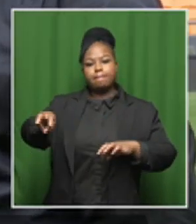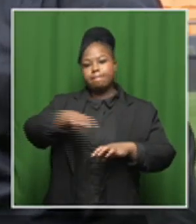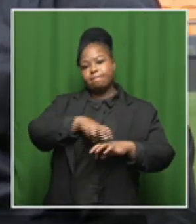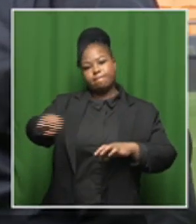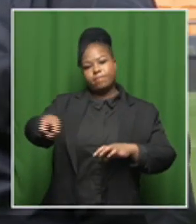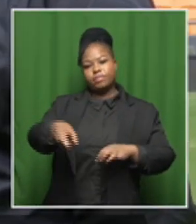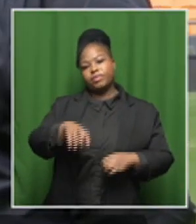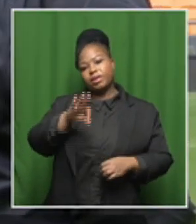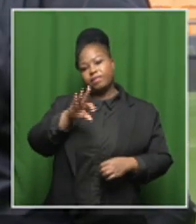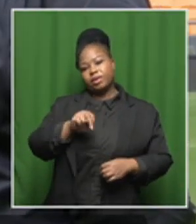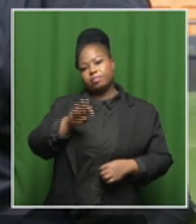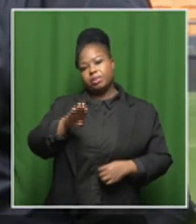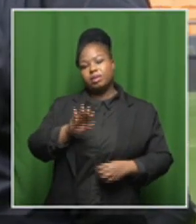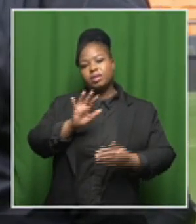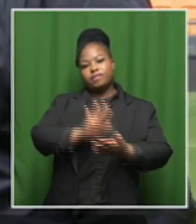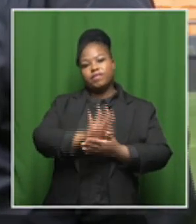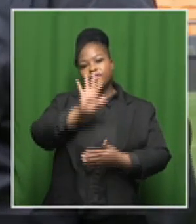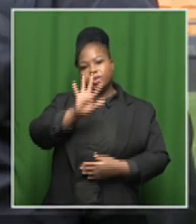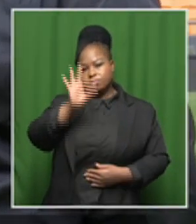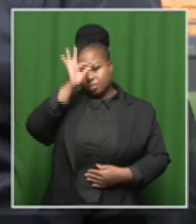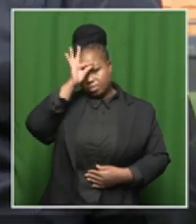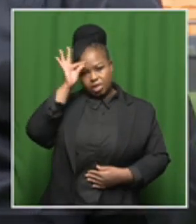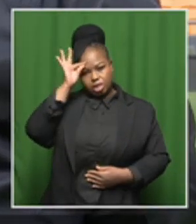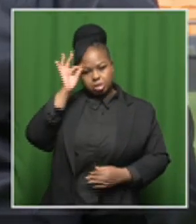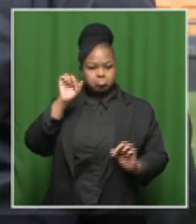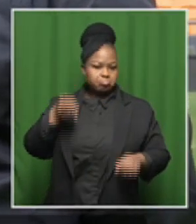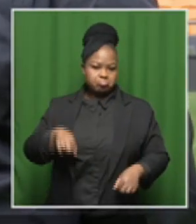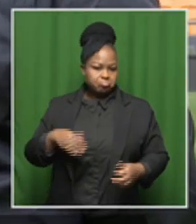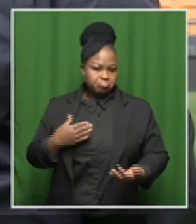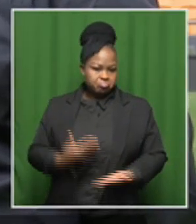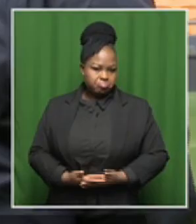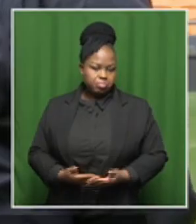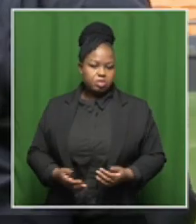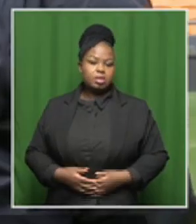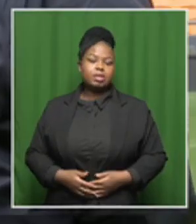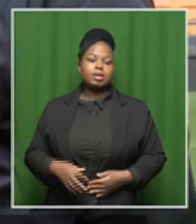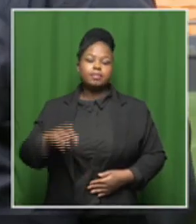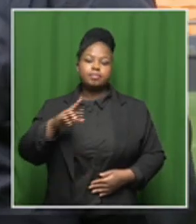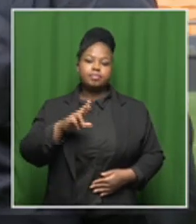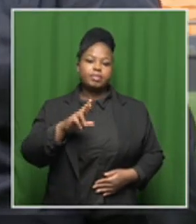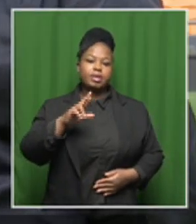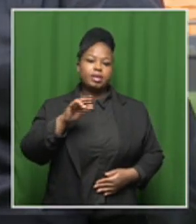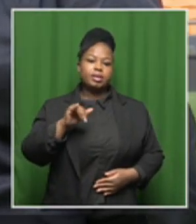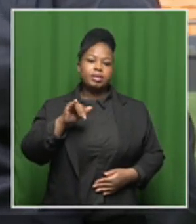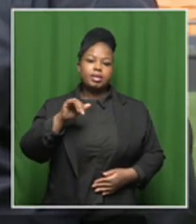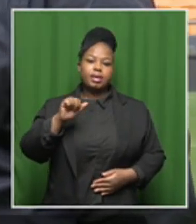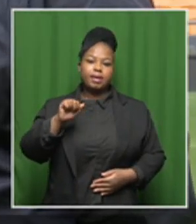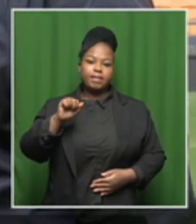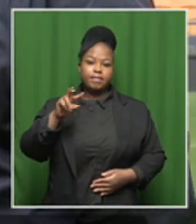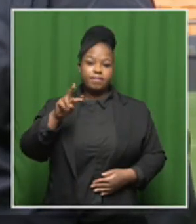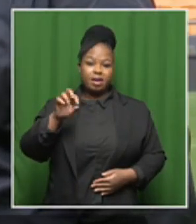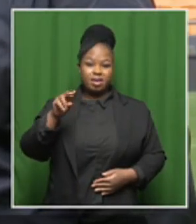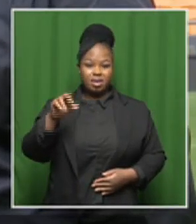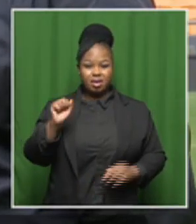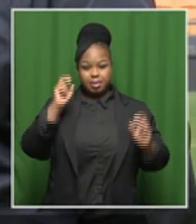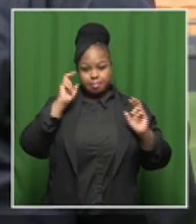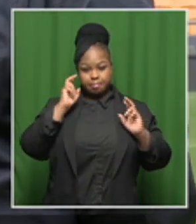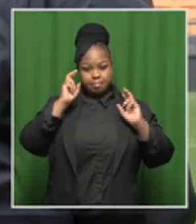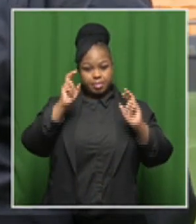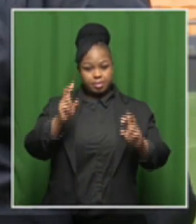to the FNB Stadium every 15 minutes. Then obviously Ria Vaya, fully functional for the